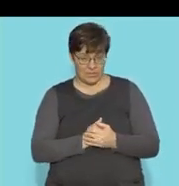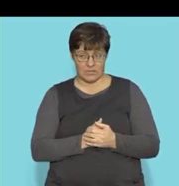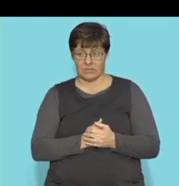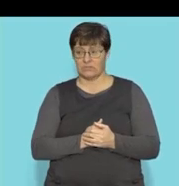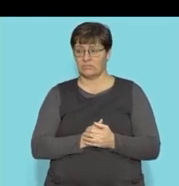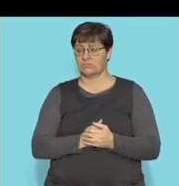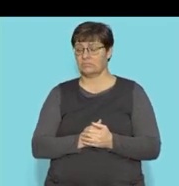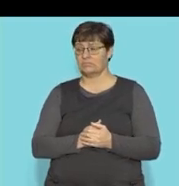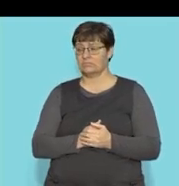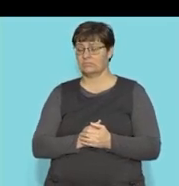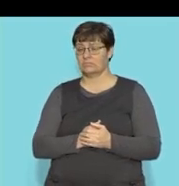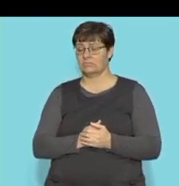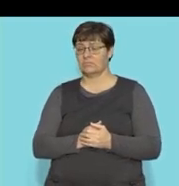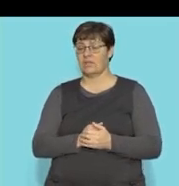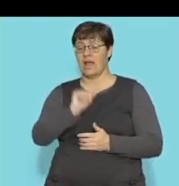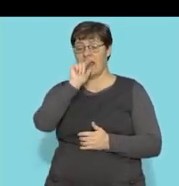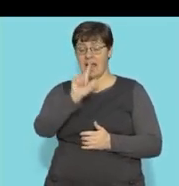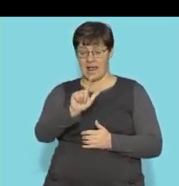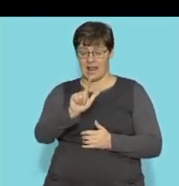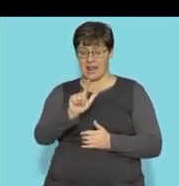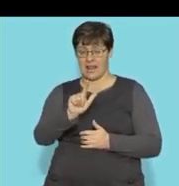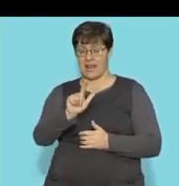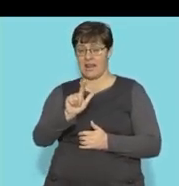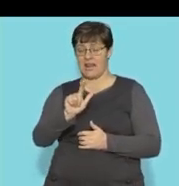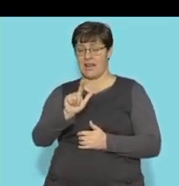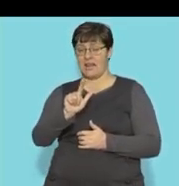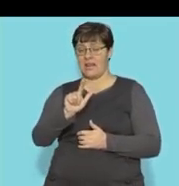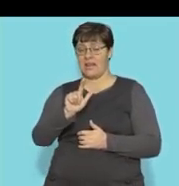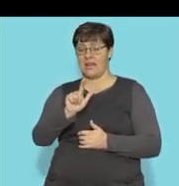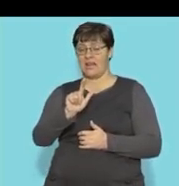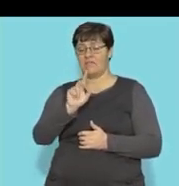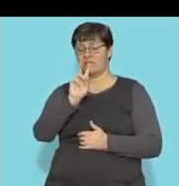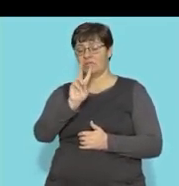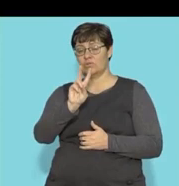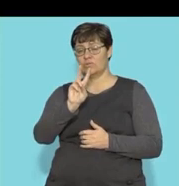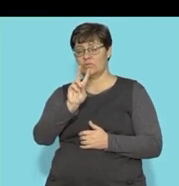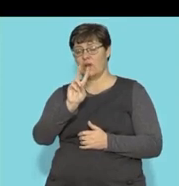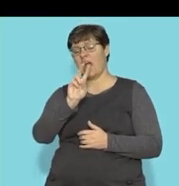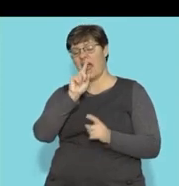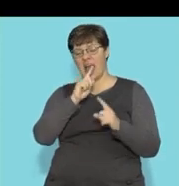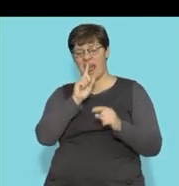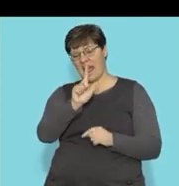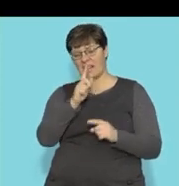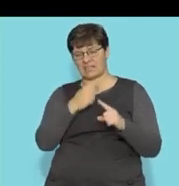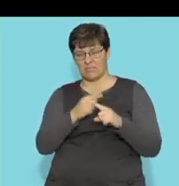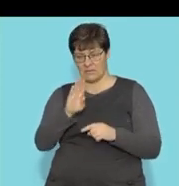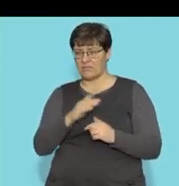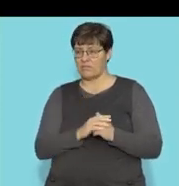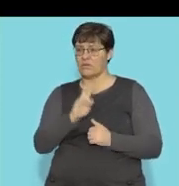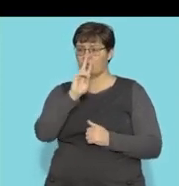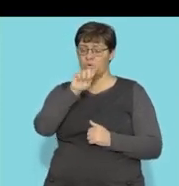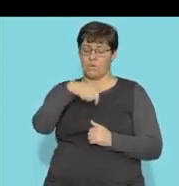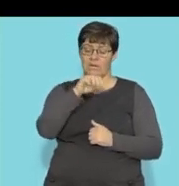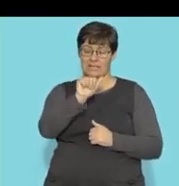because the length and the breadth, so it's going to be 2,6 times my length